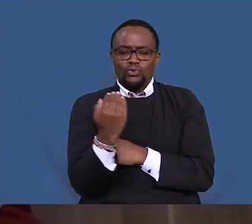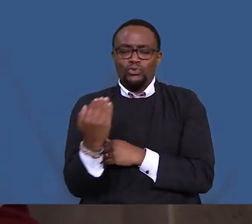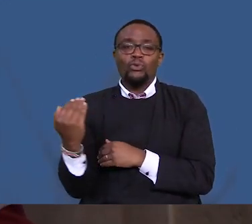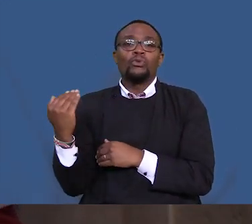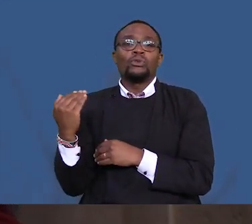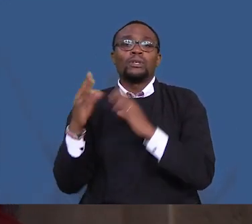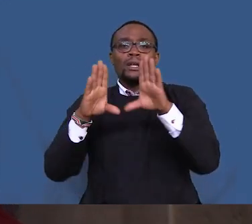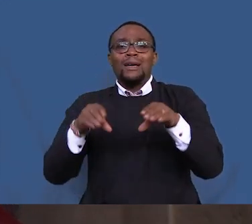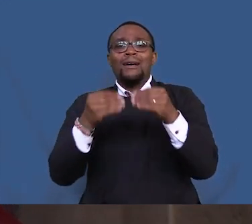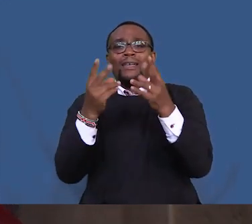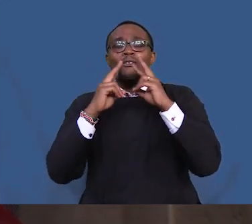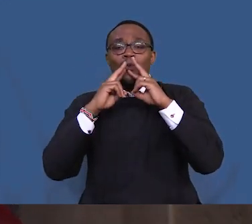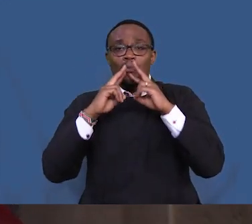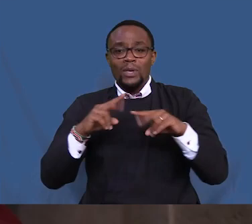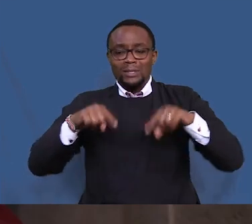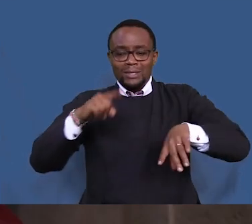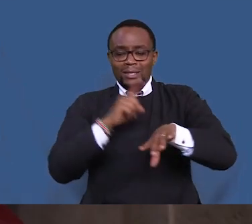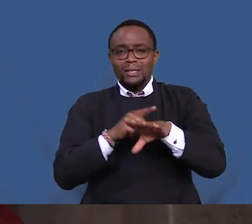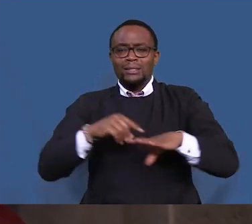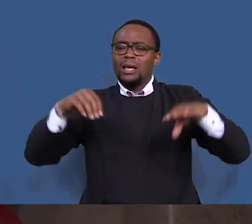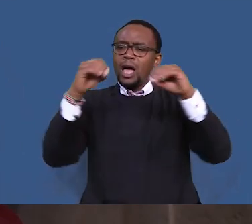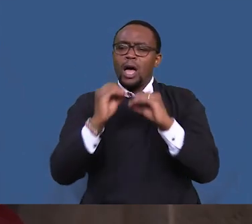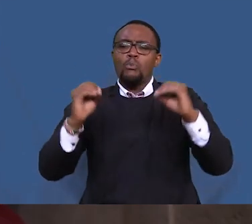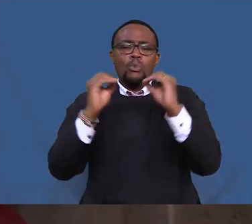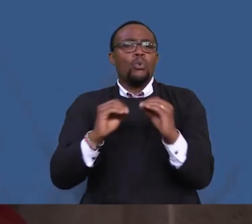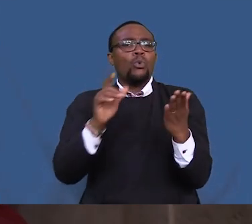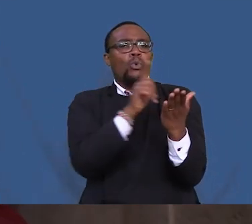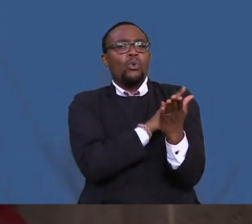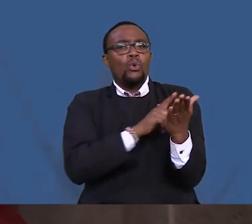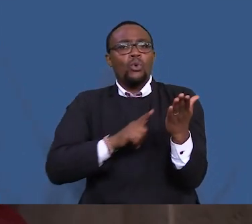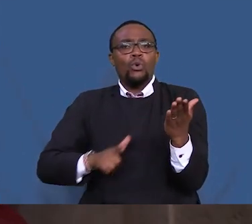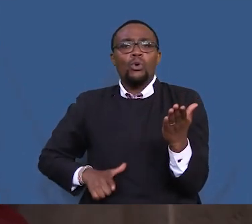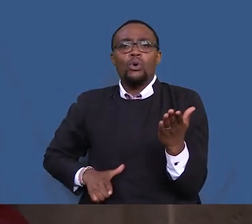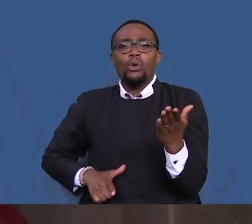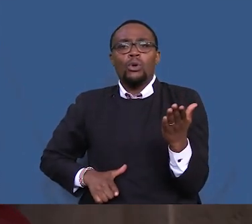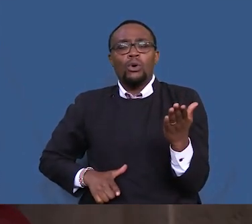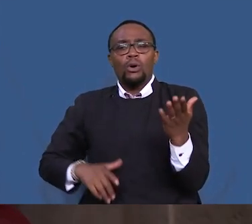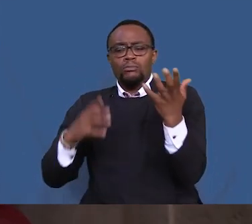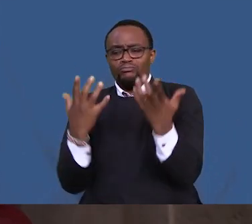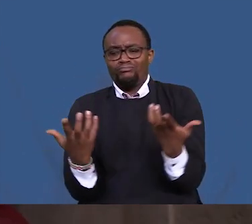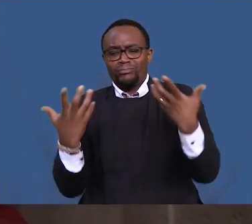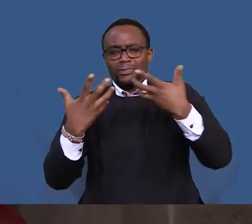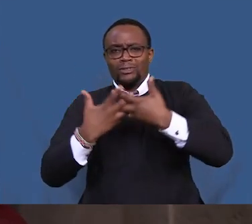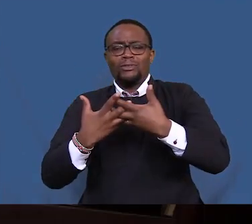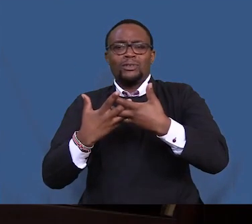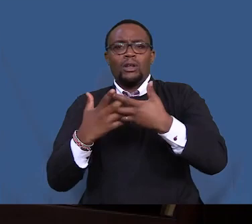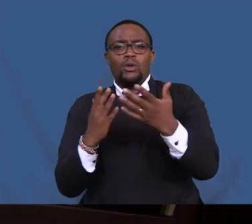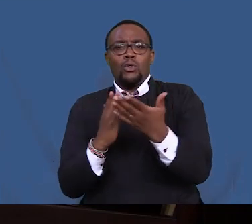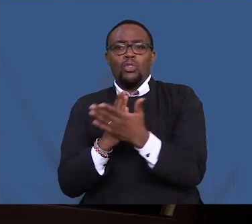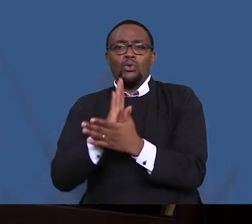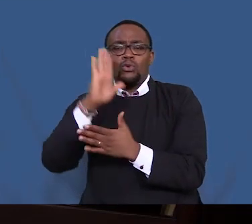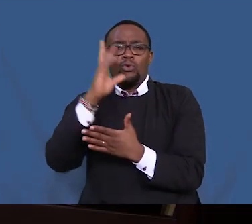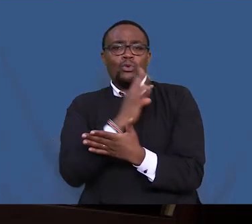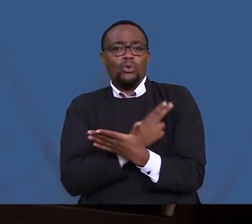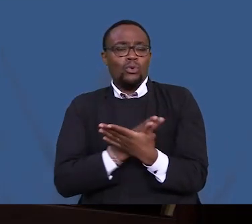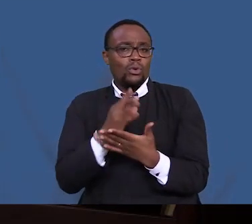inheritance. Give peace in our time, O Lord. Because there is none other that fighteth for